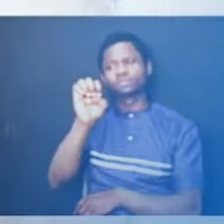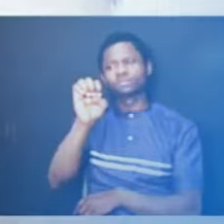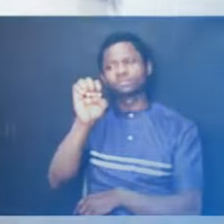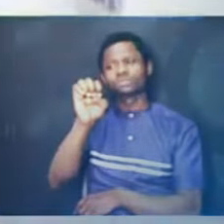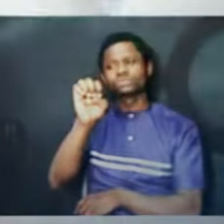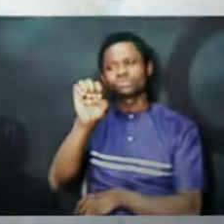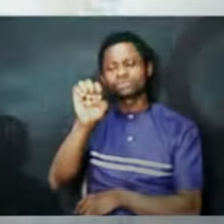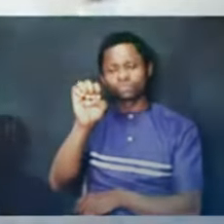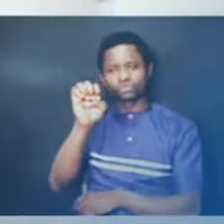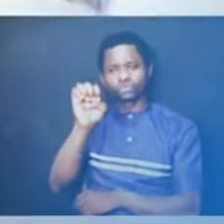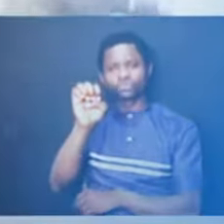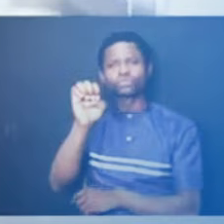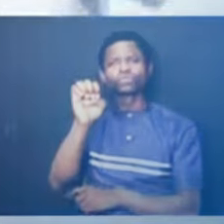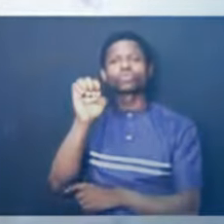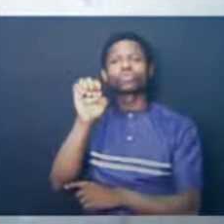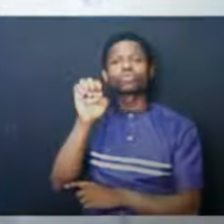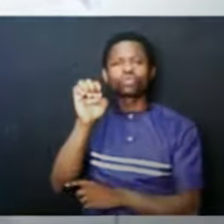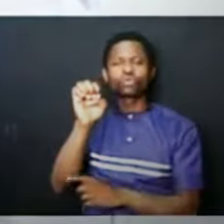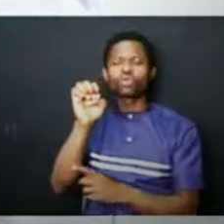So